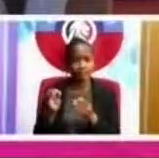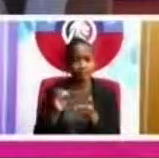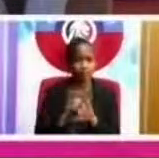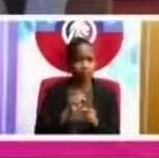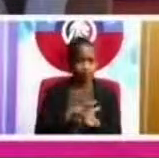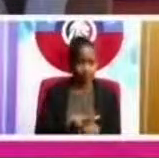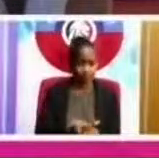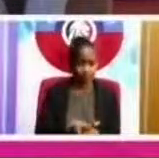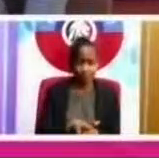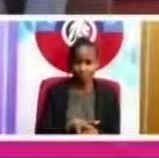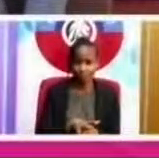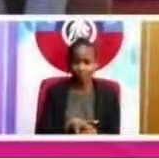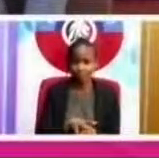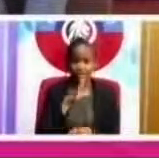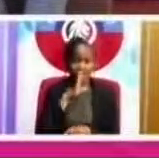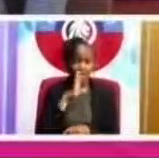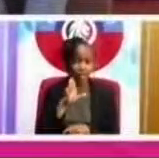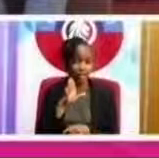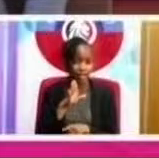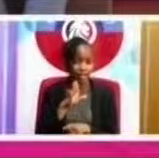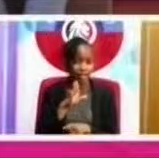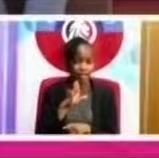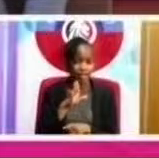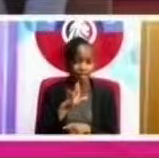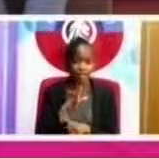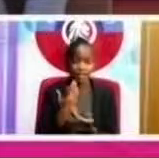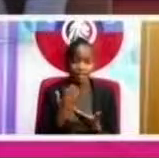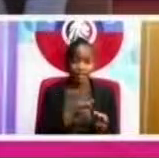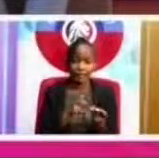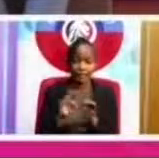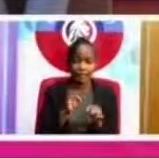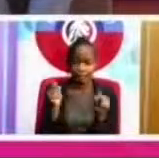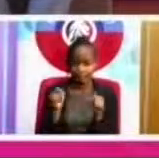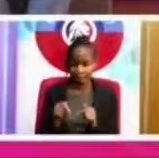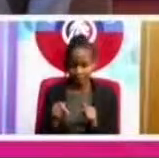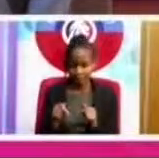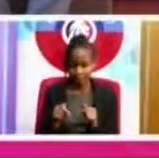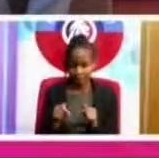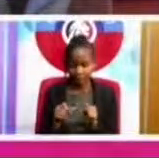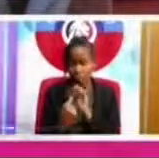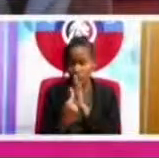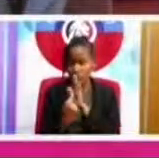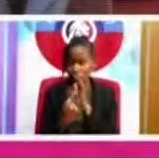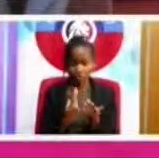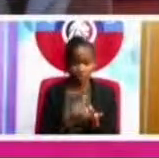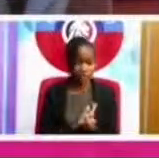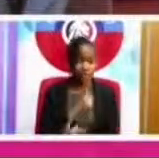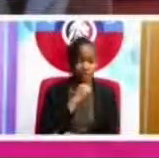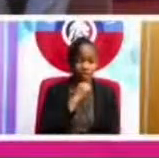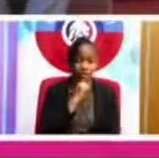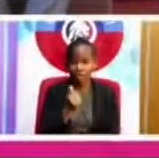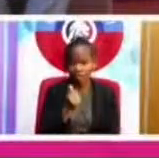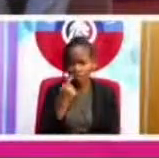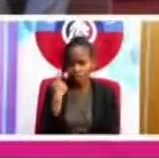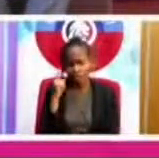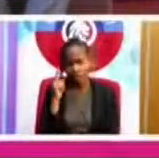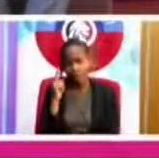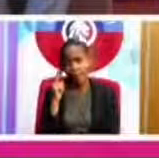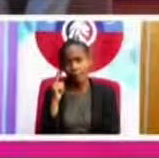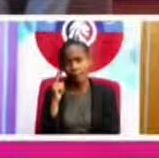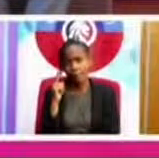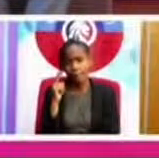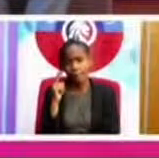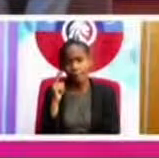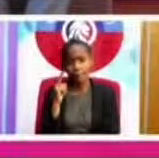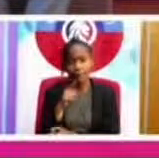these esteemed panelists have explained to you today, has showed us not only the need for innovation, but that these generals in the